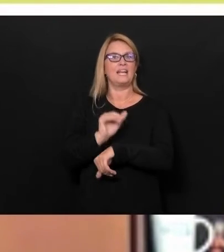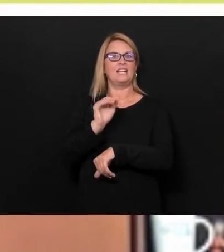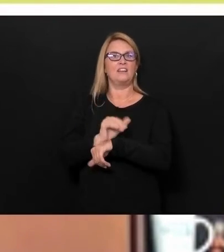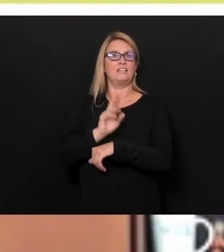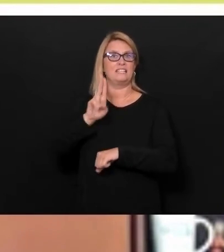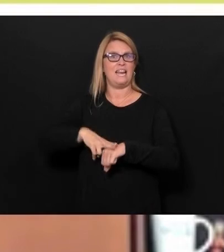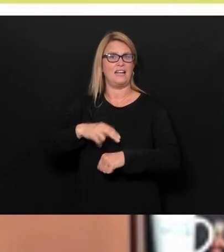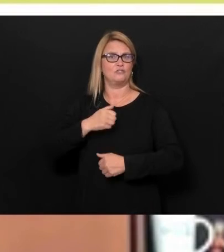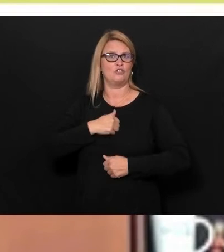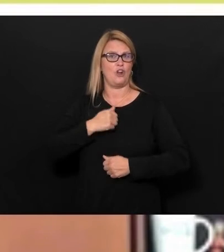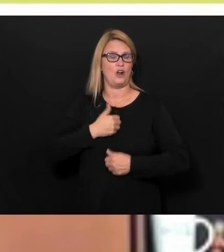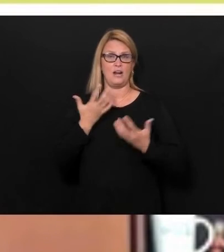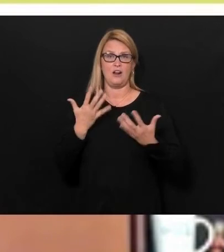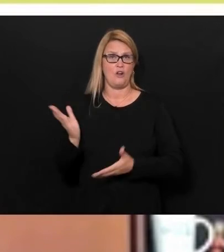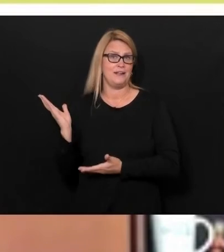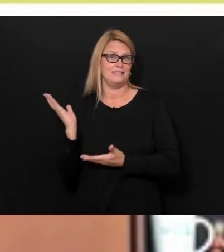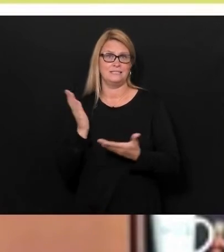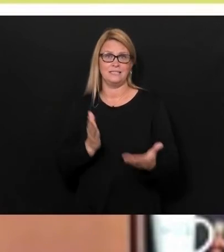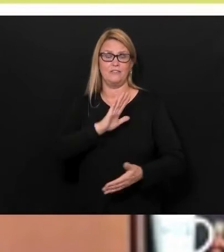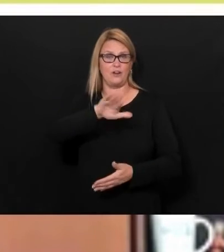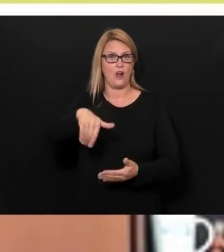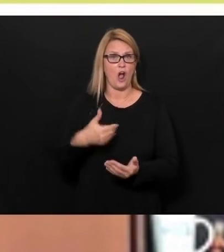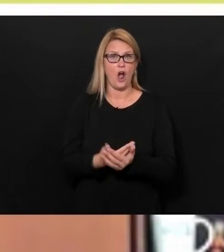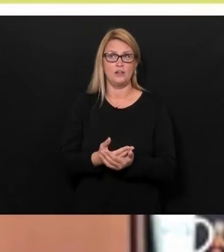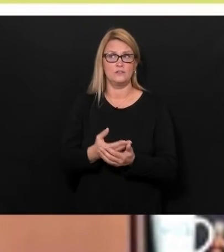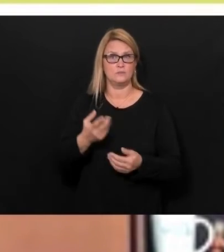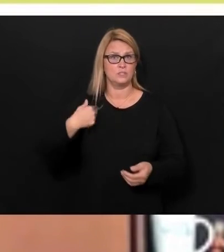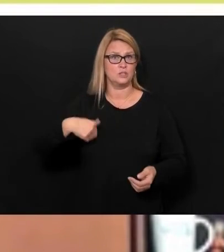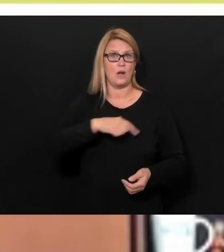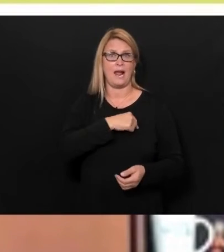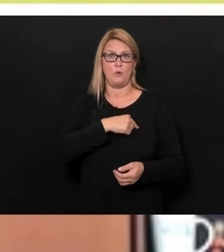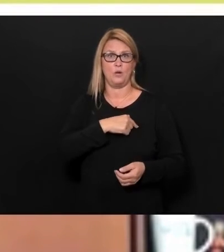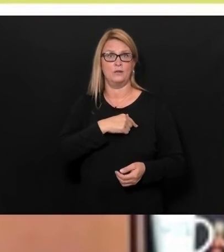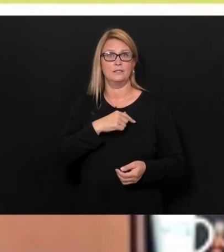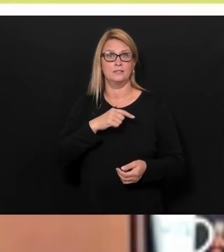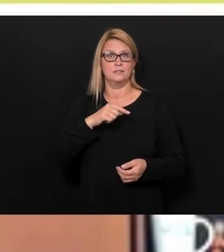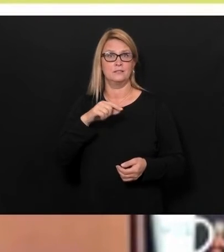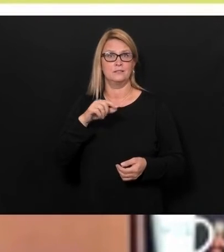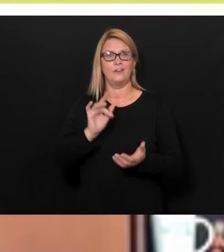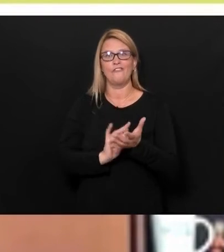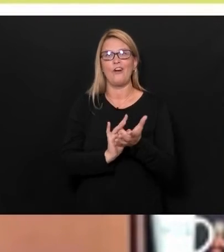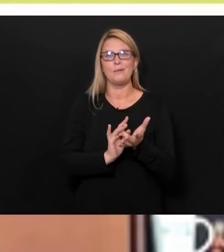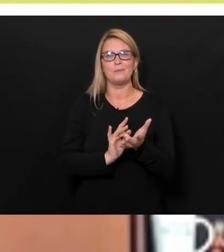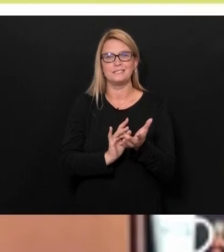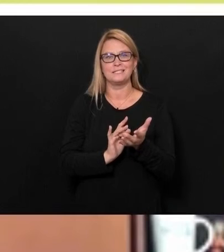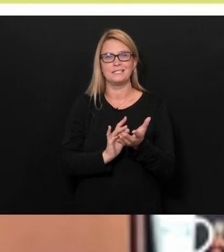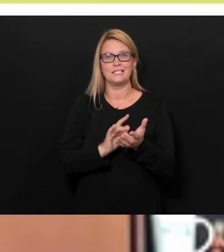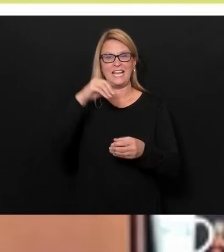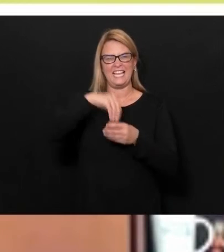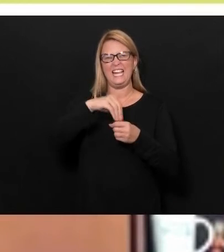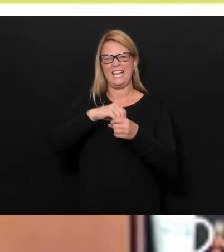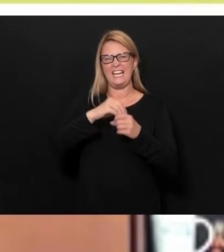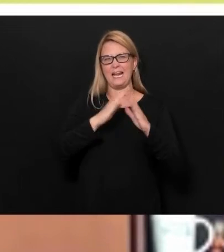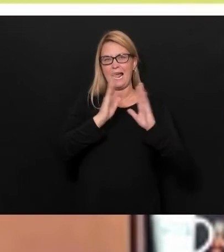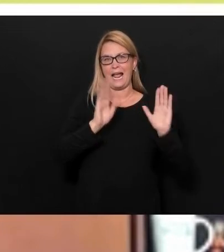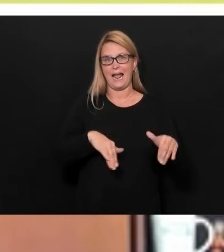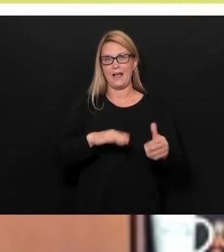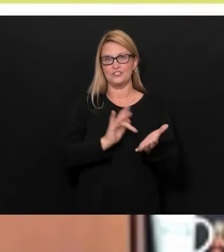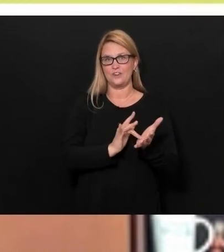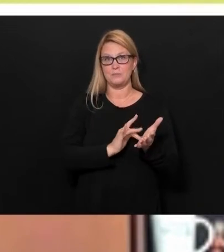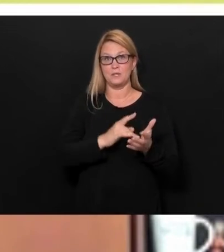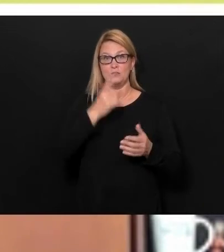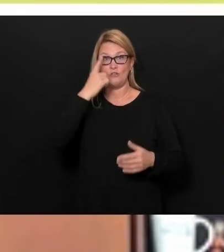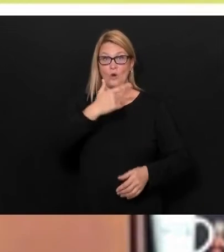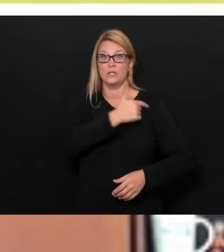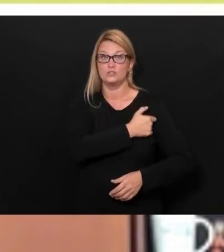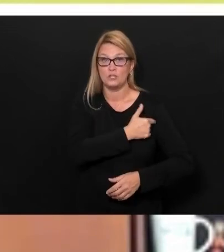delivered all of the vaccines to our pharmacy, which is Lifetree Pharmacy, our in-house pharmacy that's doing all of our